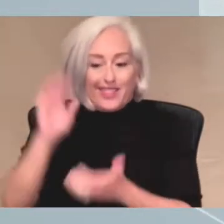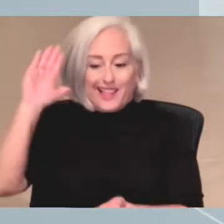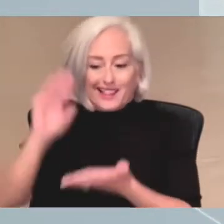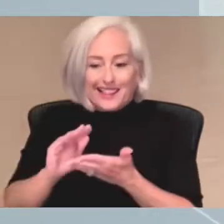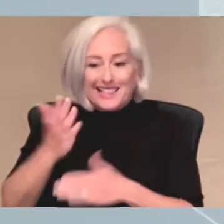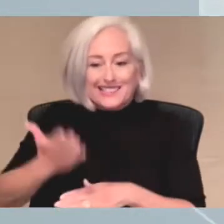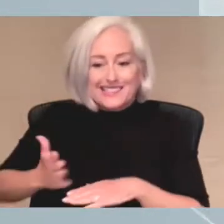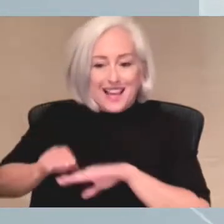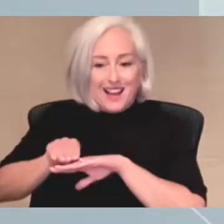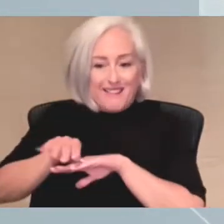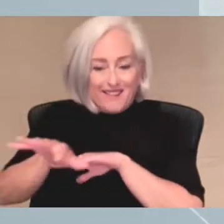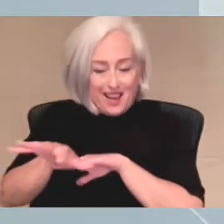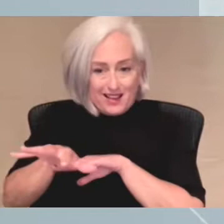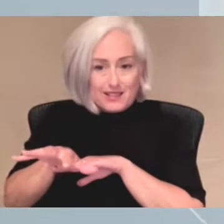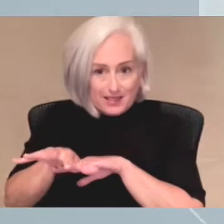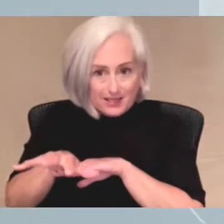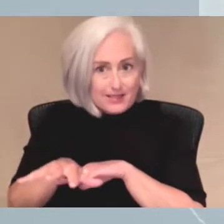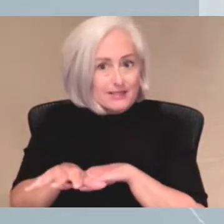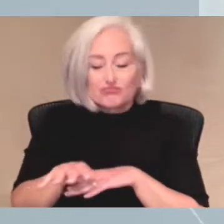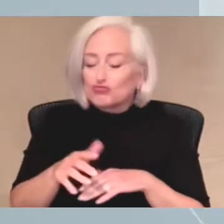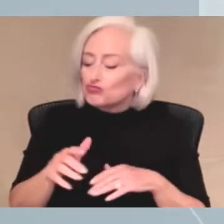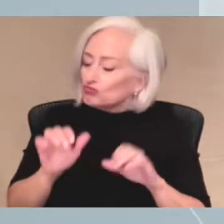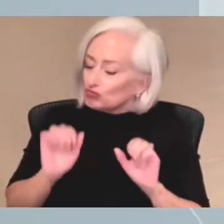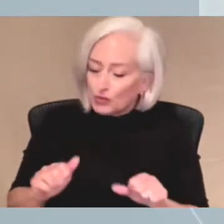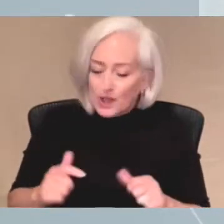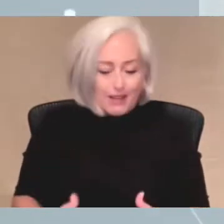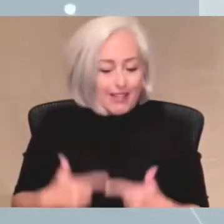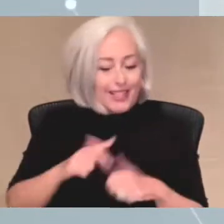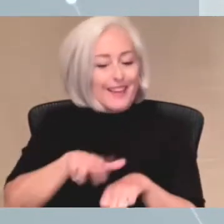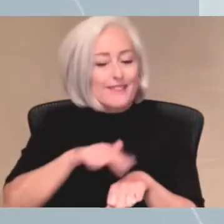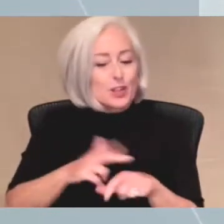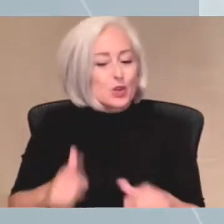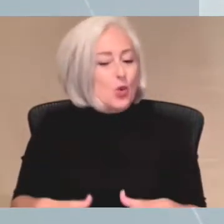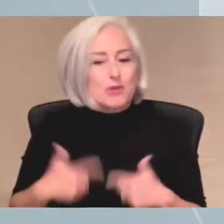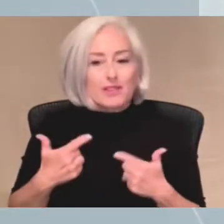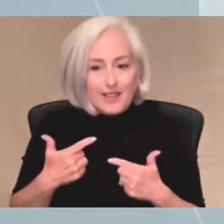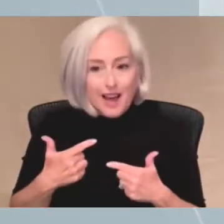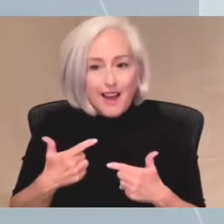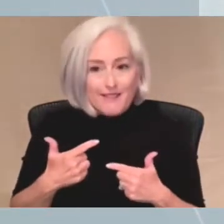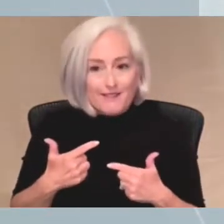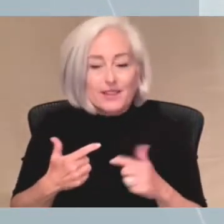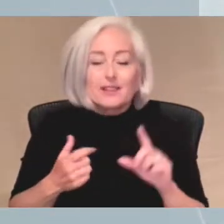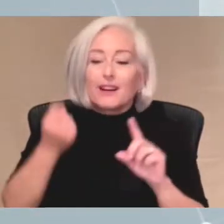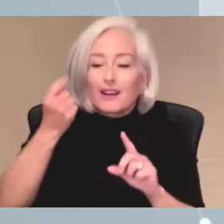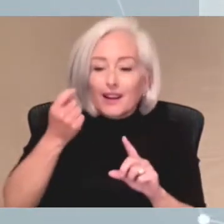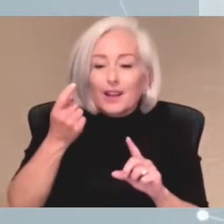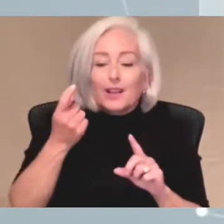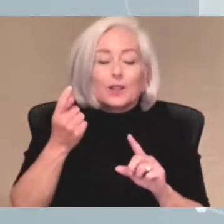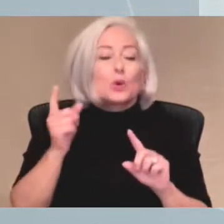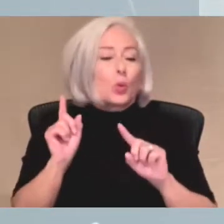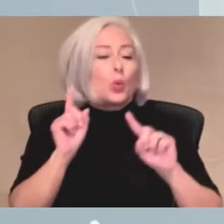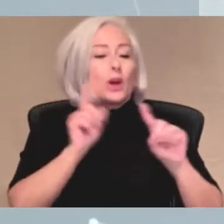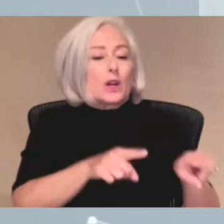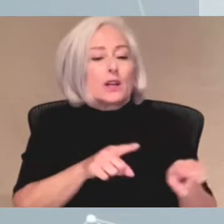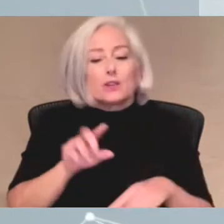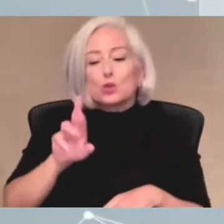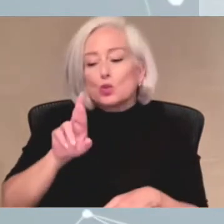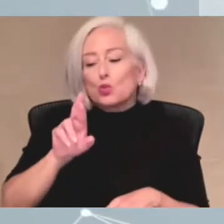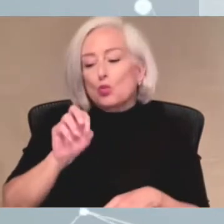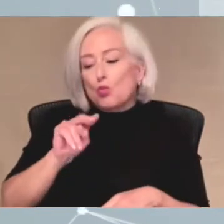able to completely live a normal life. We were home at night, or at the Ronald McDonald House, I should say, but we weren't in the hospital